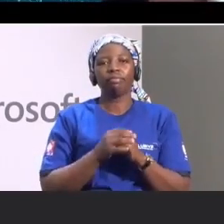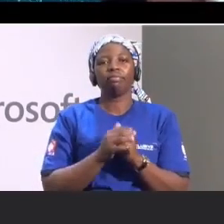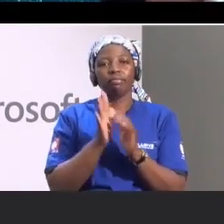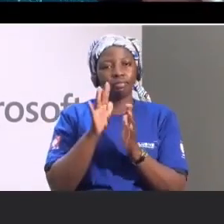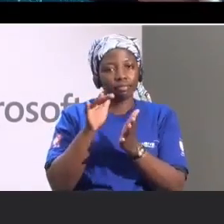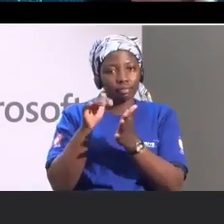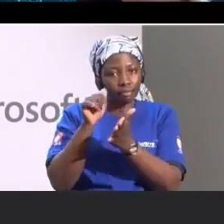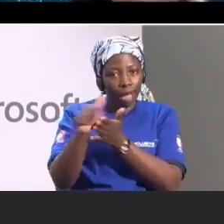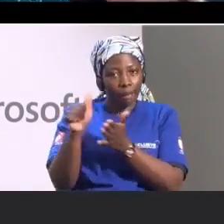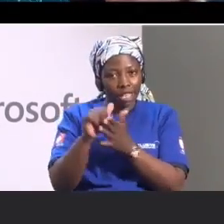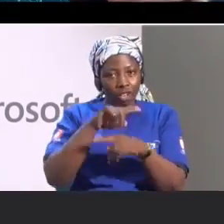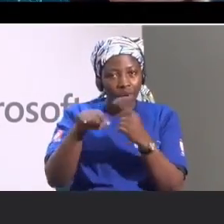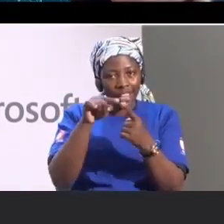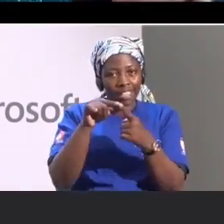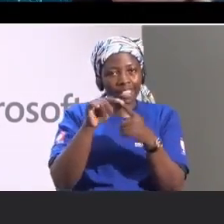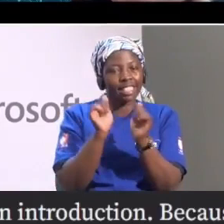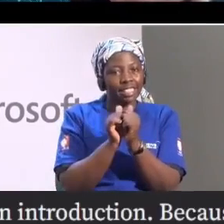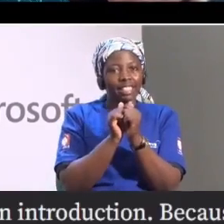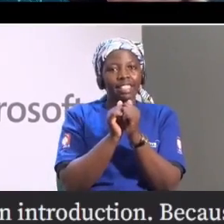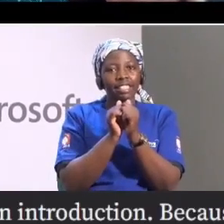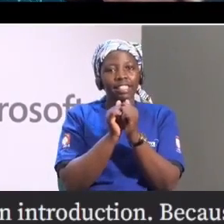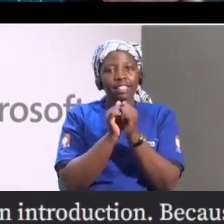published in the year